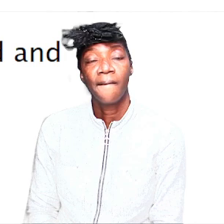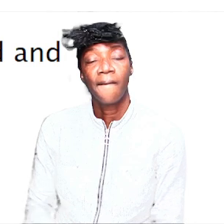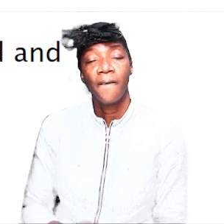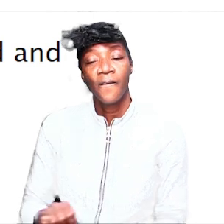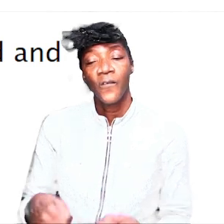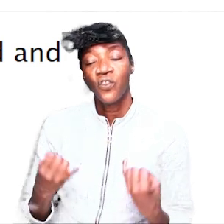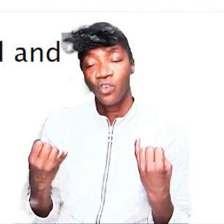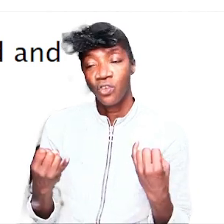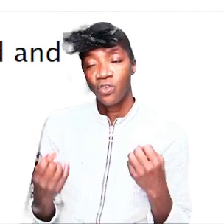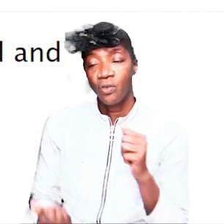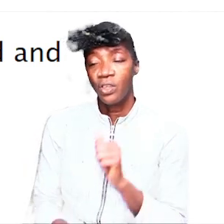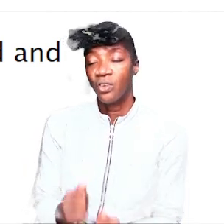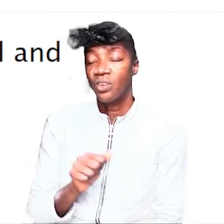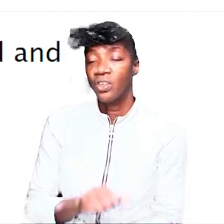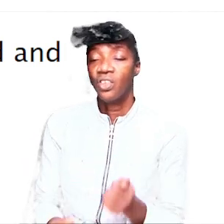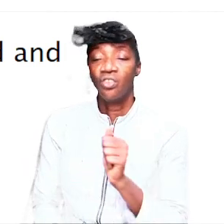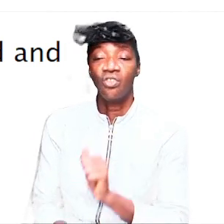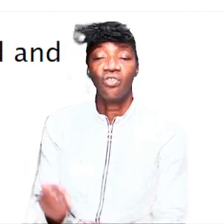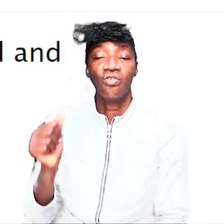going to destroy ourselves.